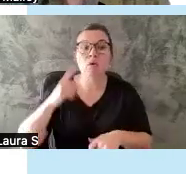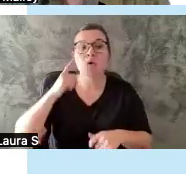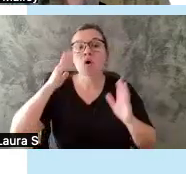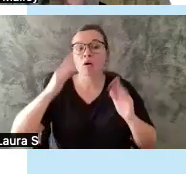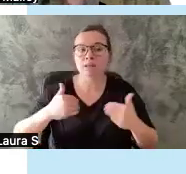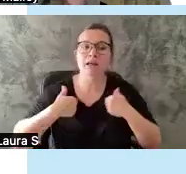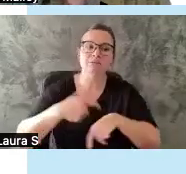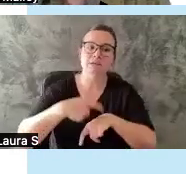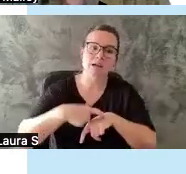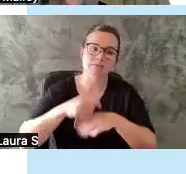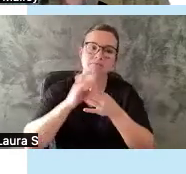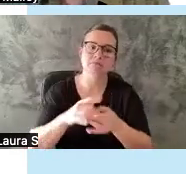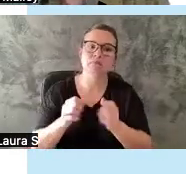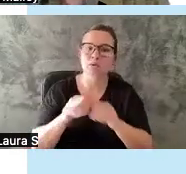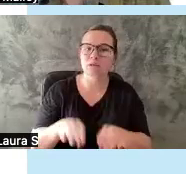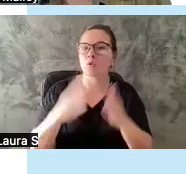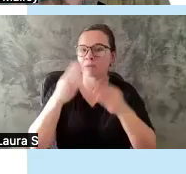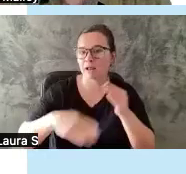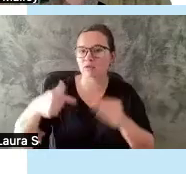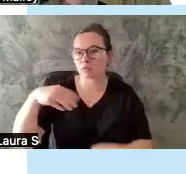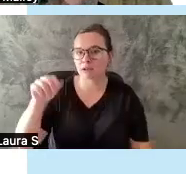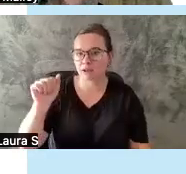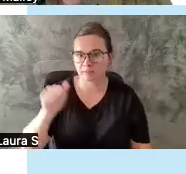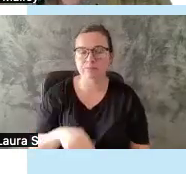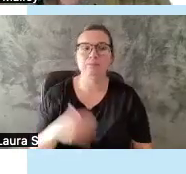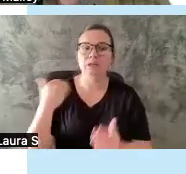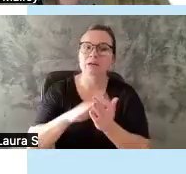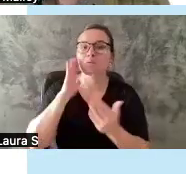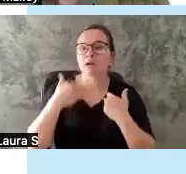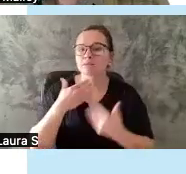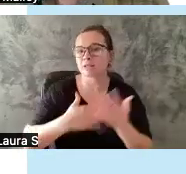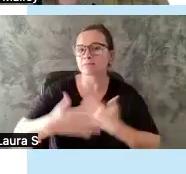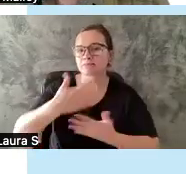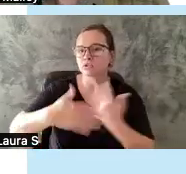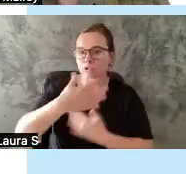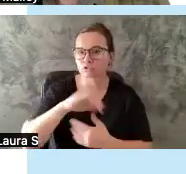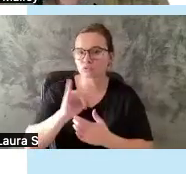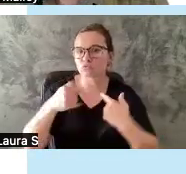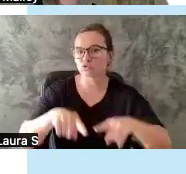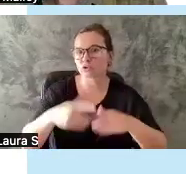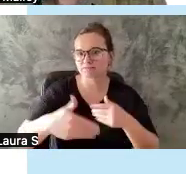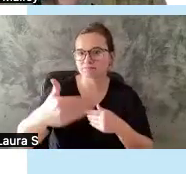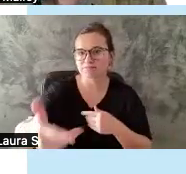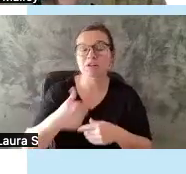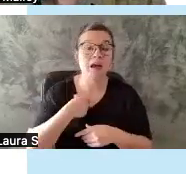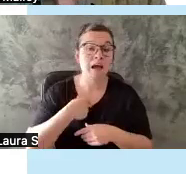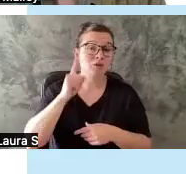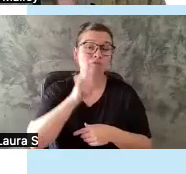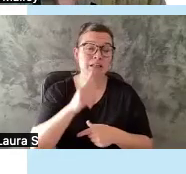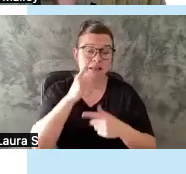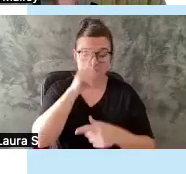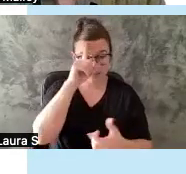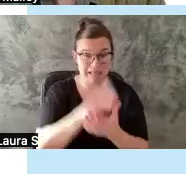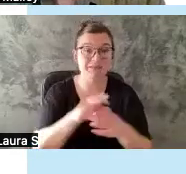some time for more open-ended Q&A. And again, there's going to be some interaction points throughout because I believe strongly in doing the